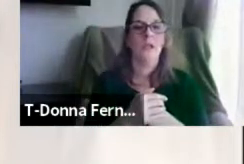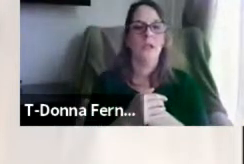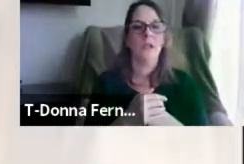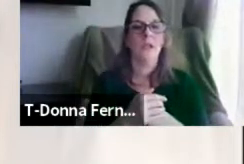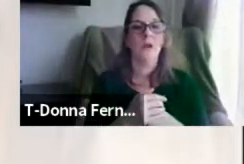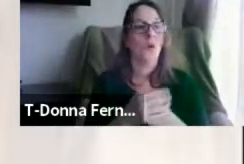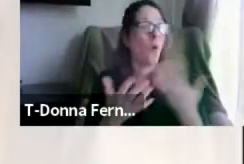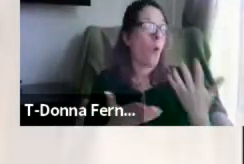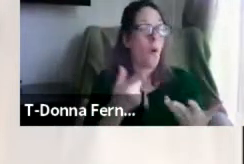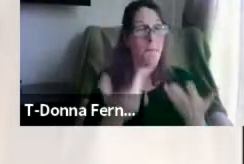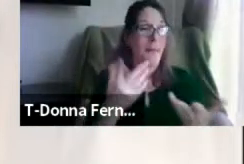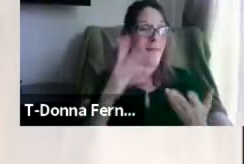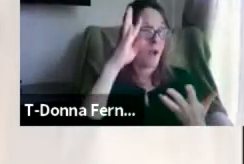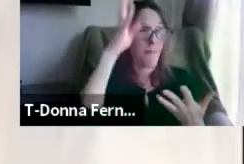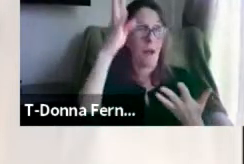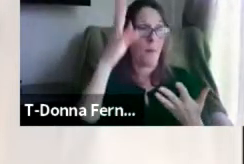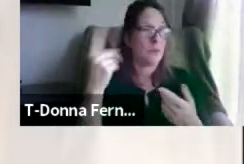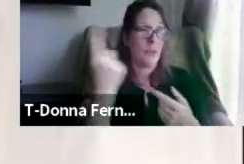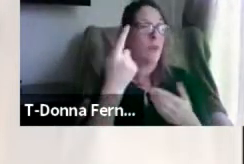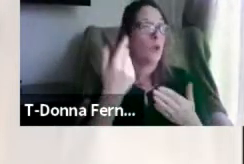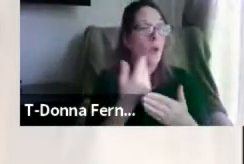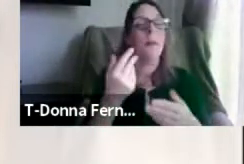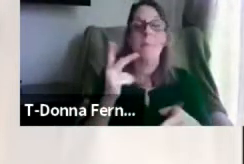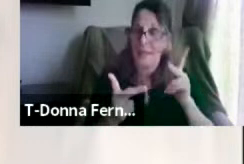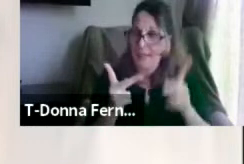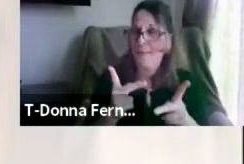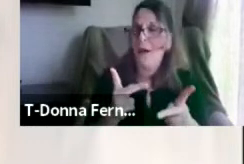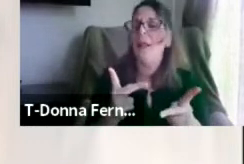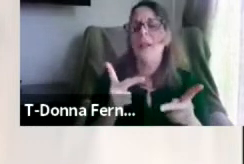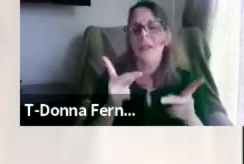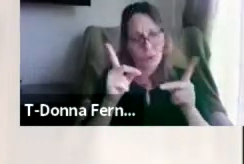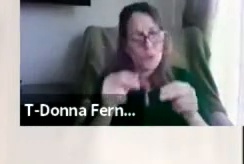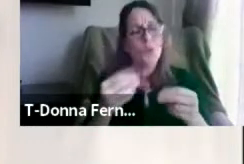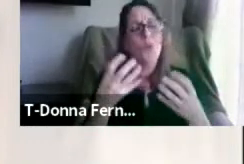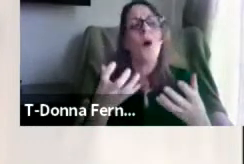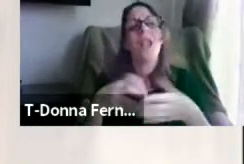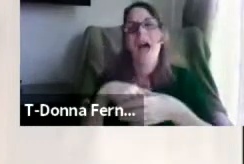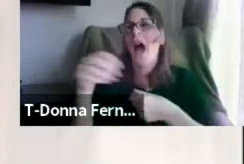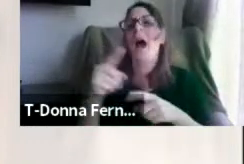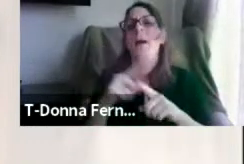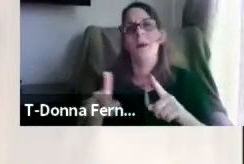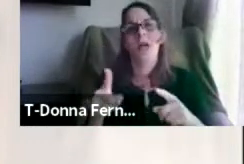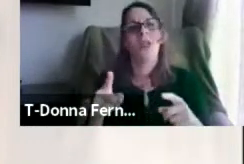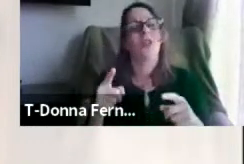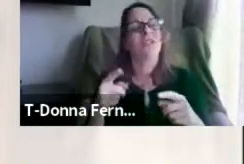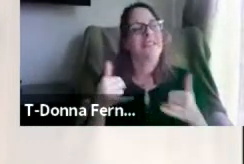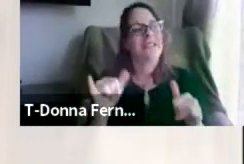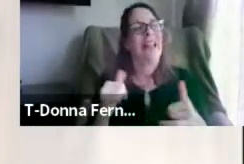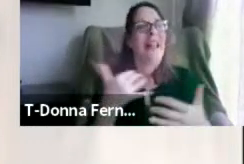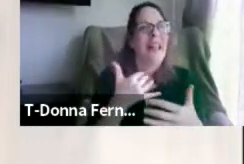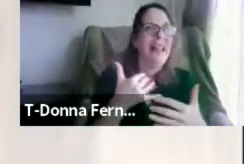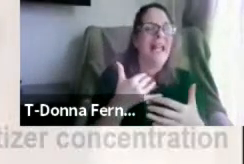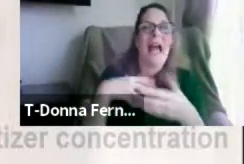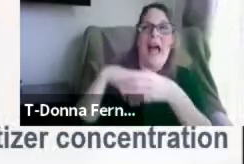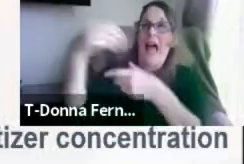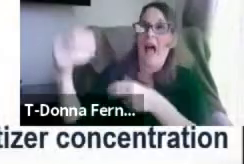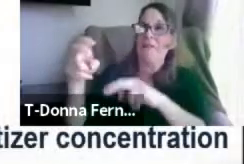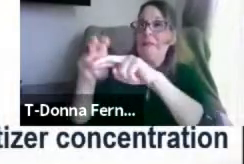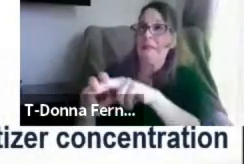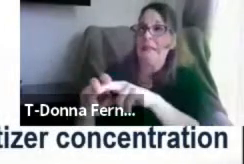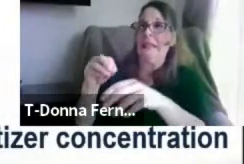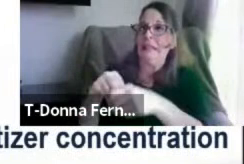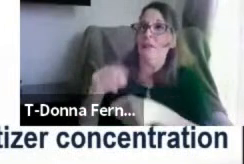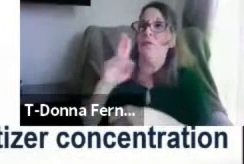Come up with new items. People do want to get out, but they're still apprehensive about sitting in a restaurant. So continue with that takeout